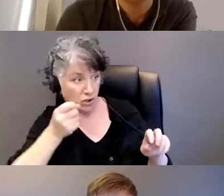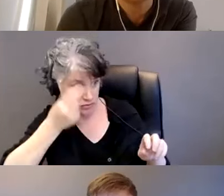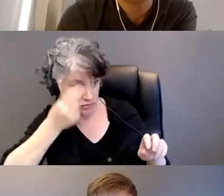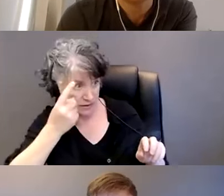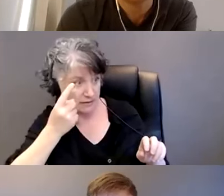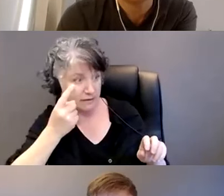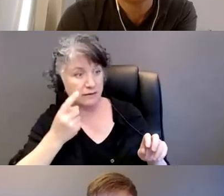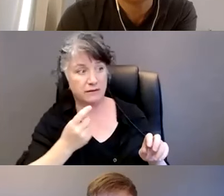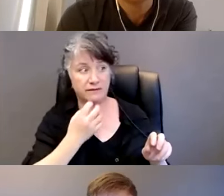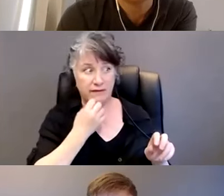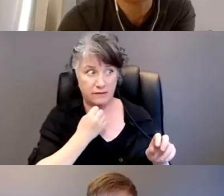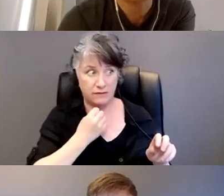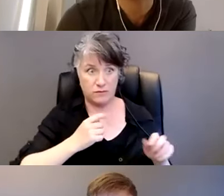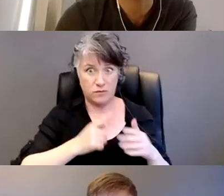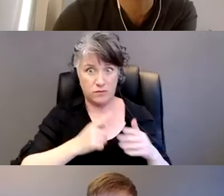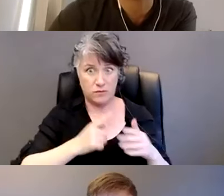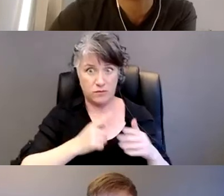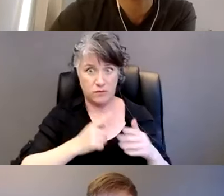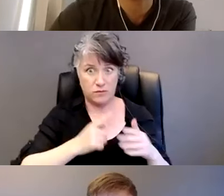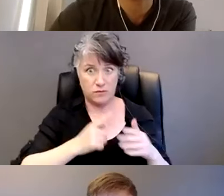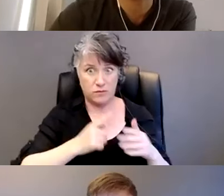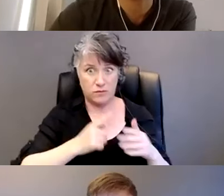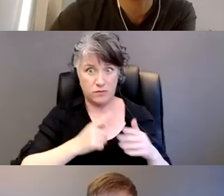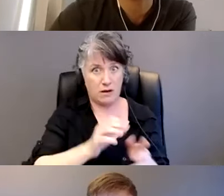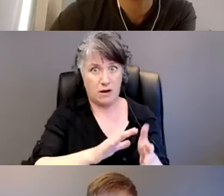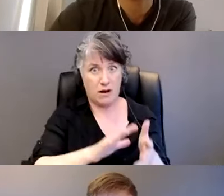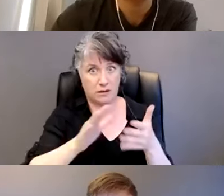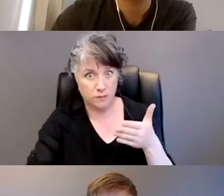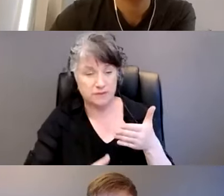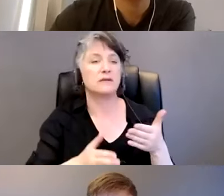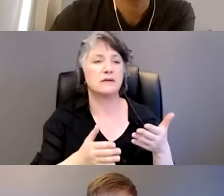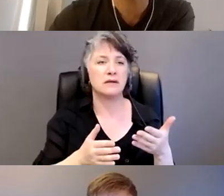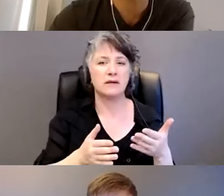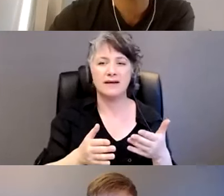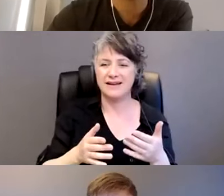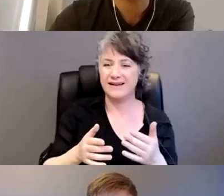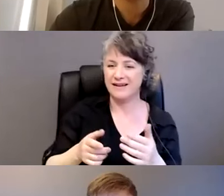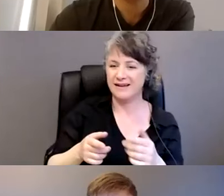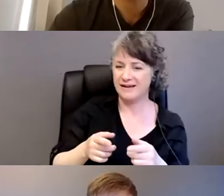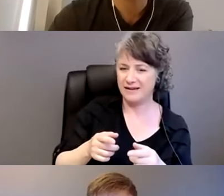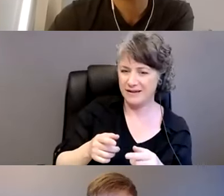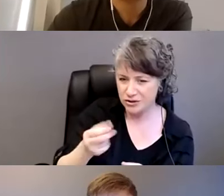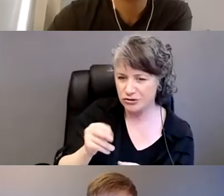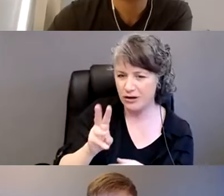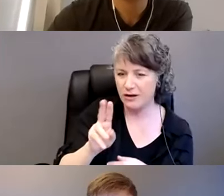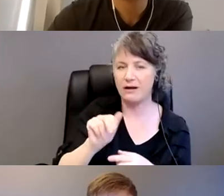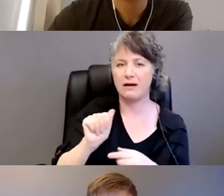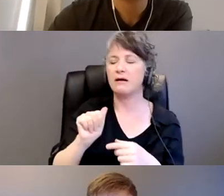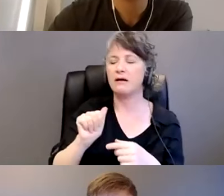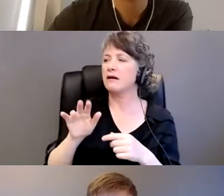yeah, and the Substitute Decisions Act reads, "You shall assess them." It's